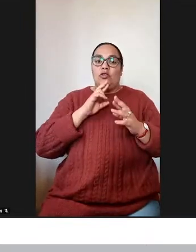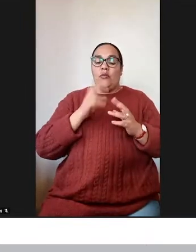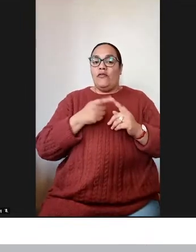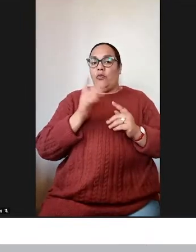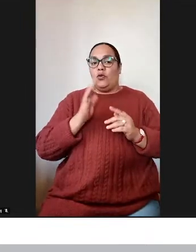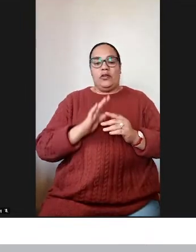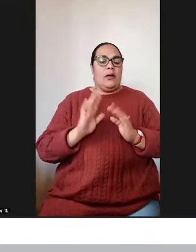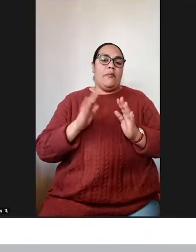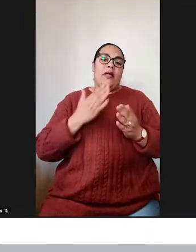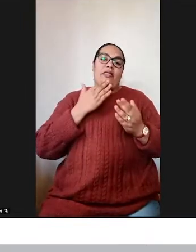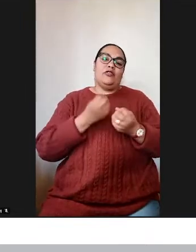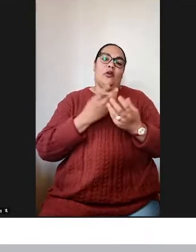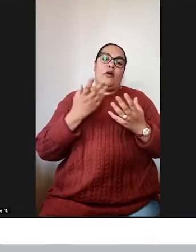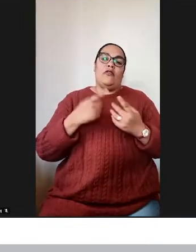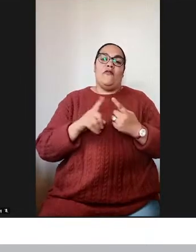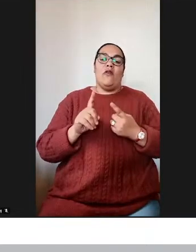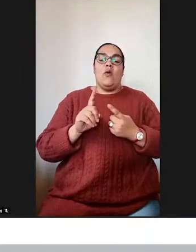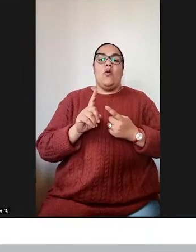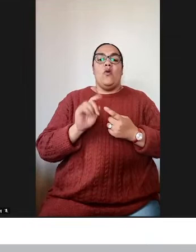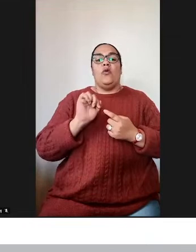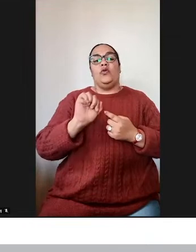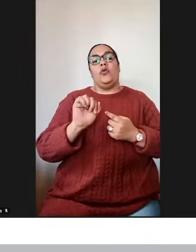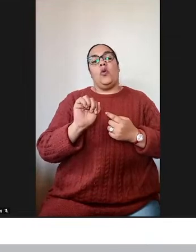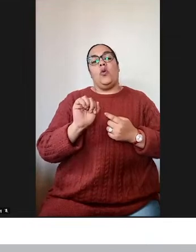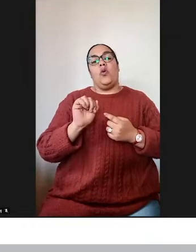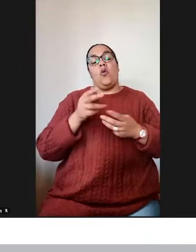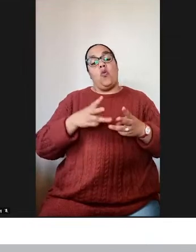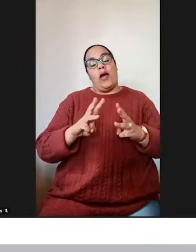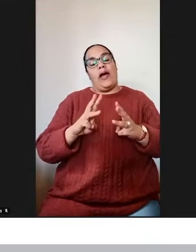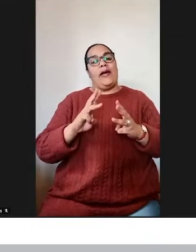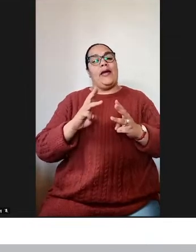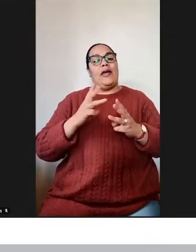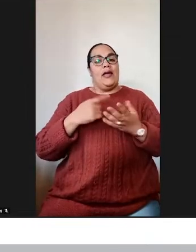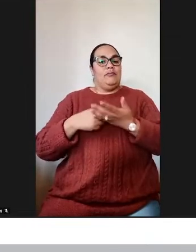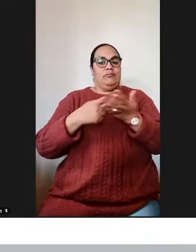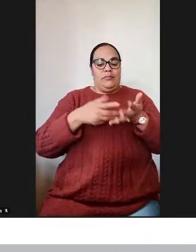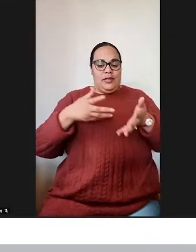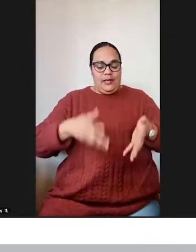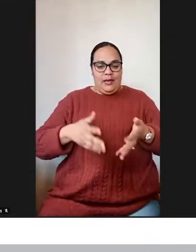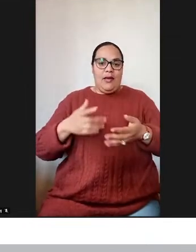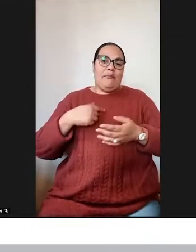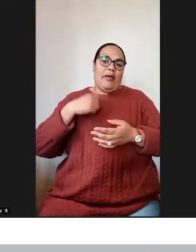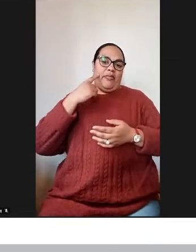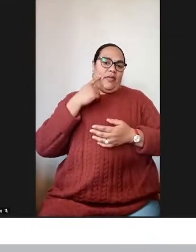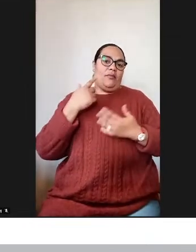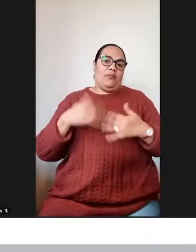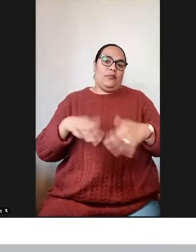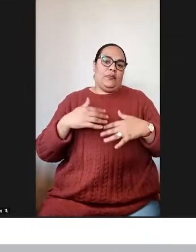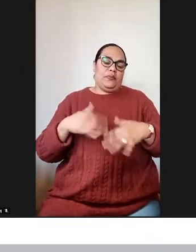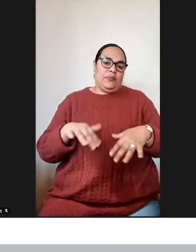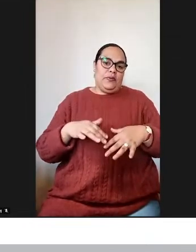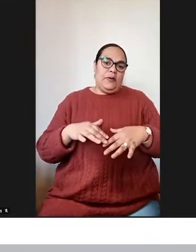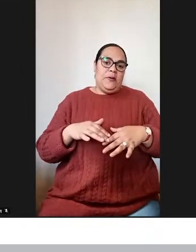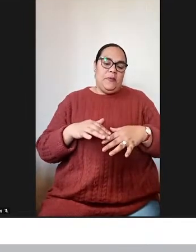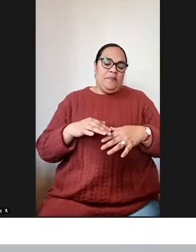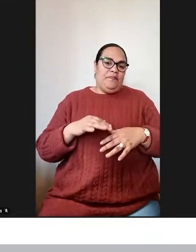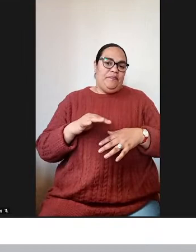just thank you very much for the manner and the robust discussion. I think it's